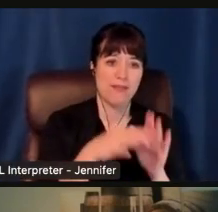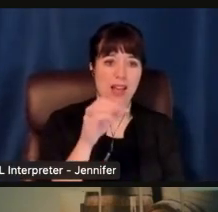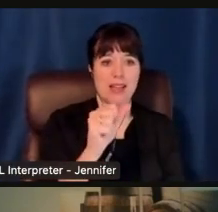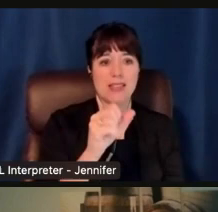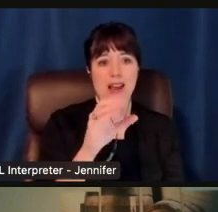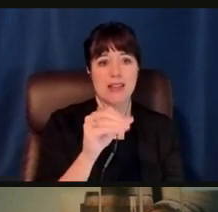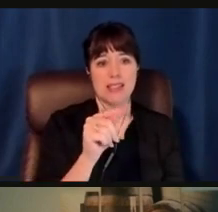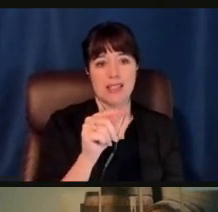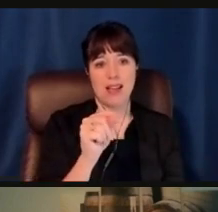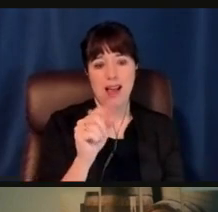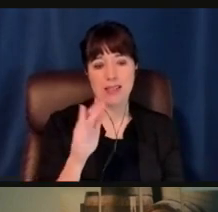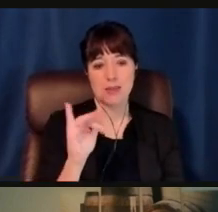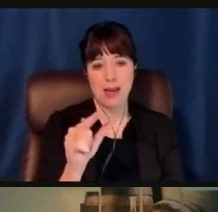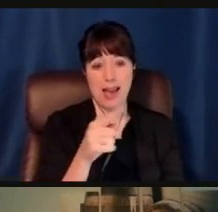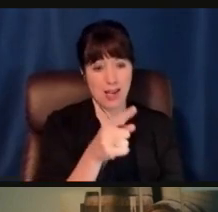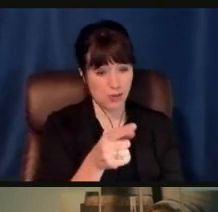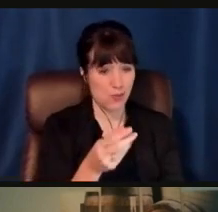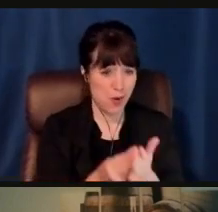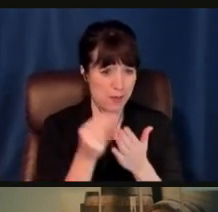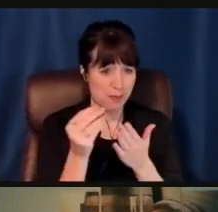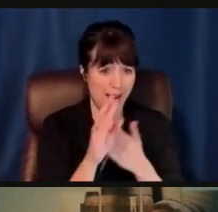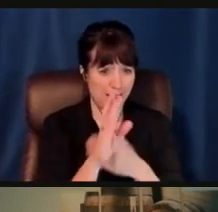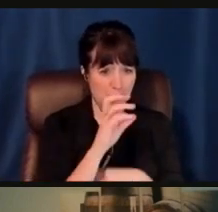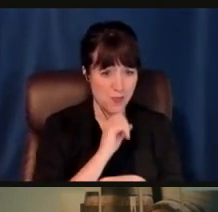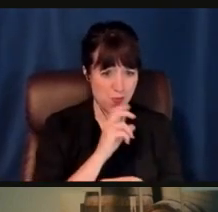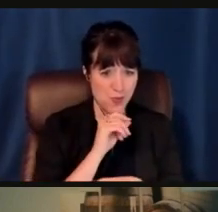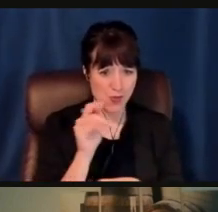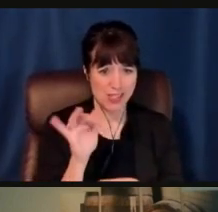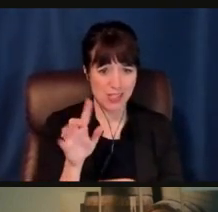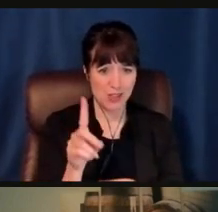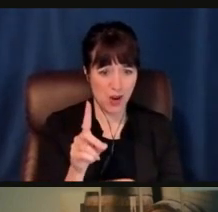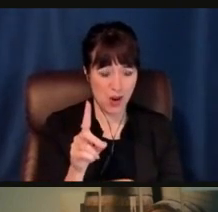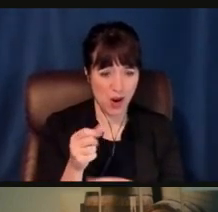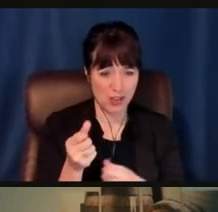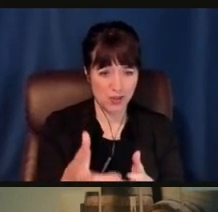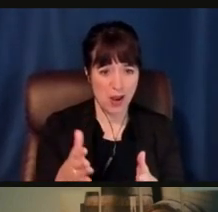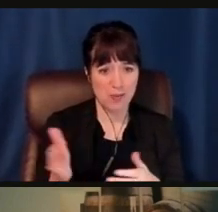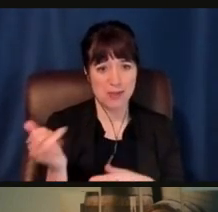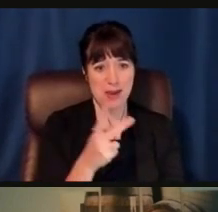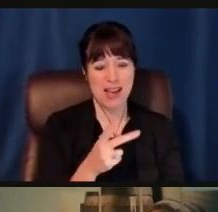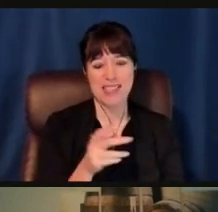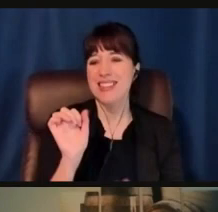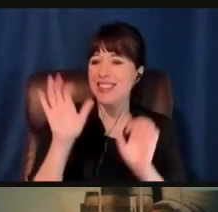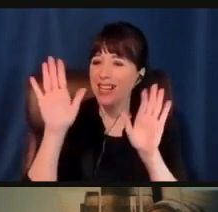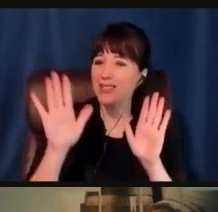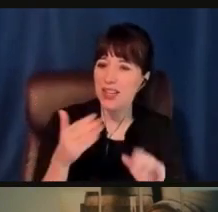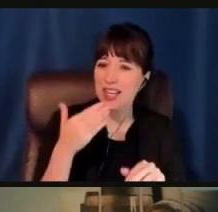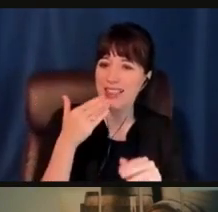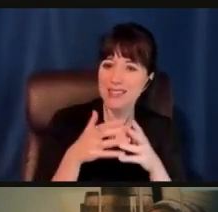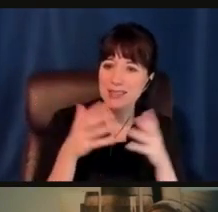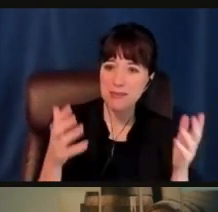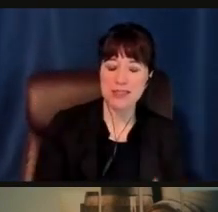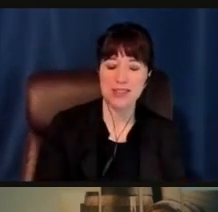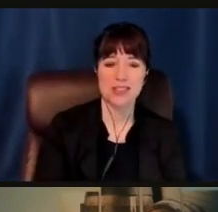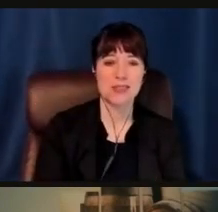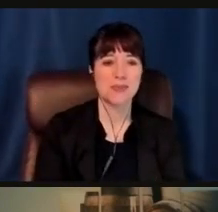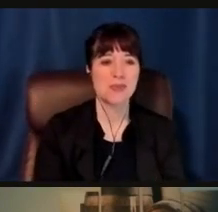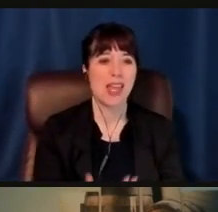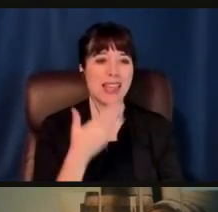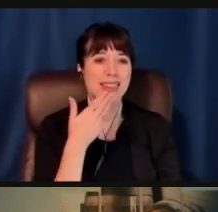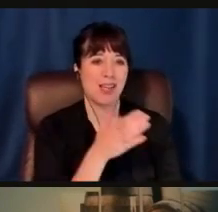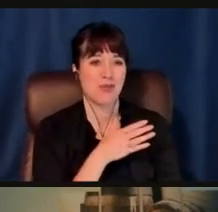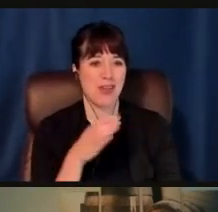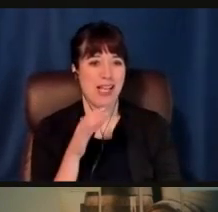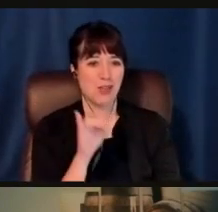are actually buying your old yard scraps back. That's great. Thanks so much. Thank you, Councilor. That was a